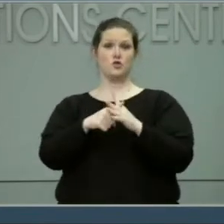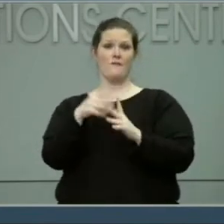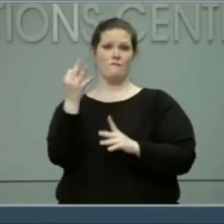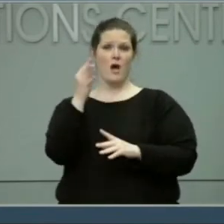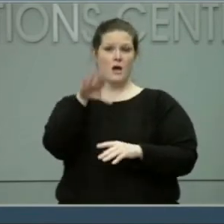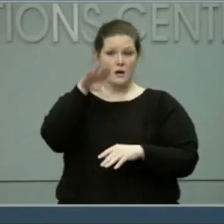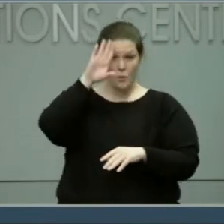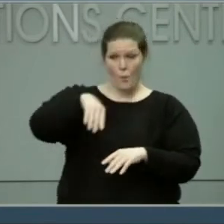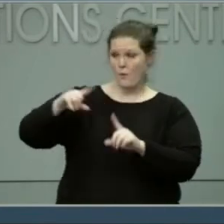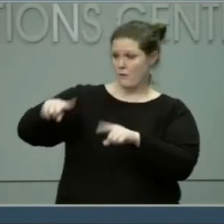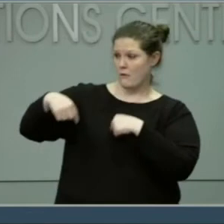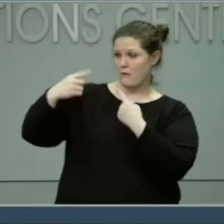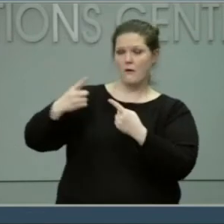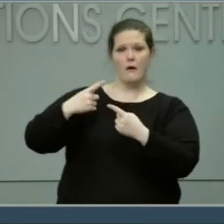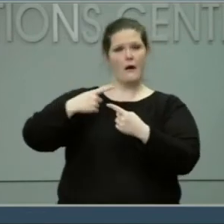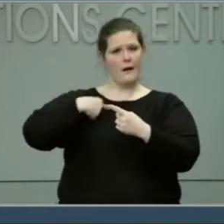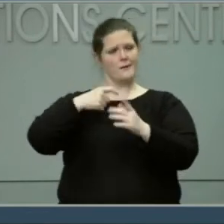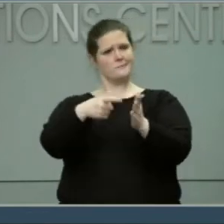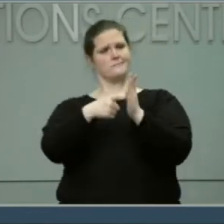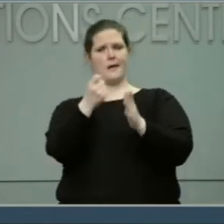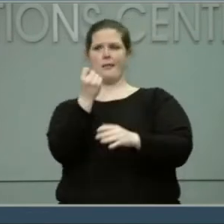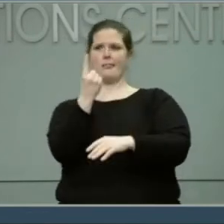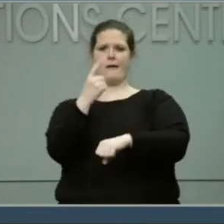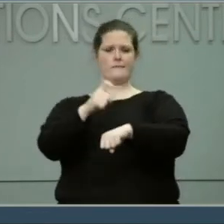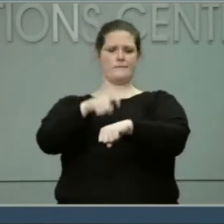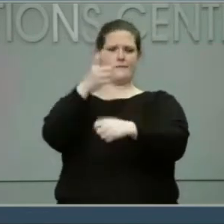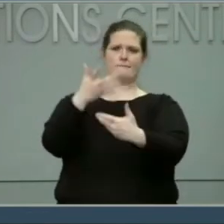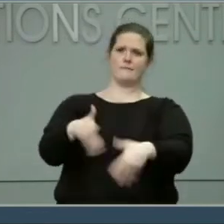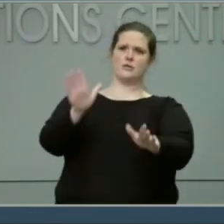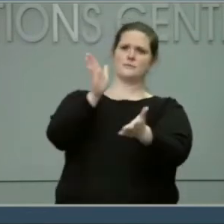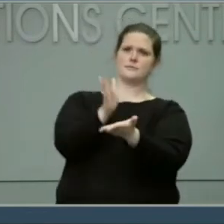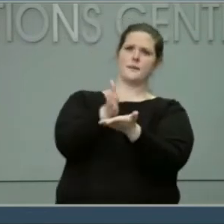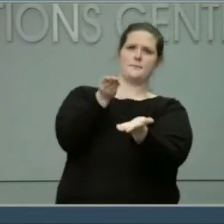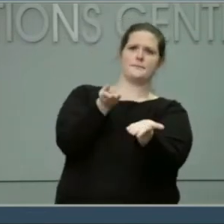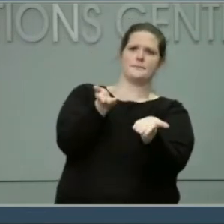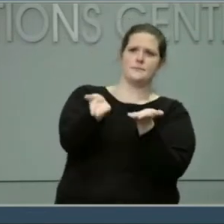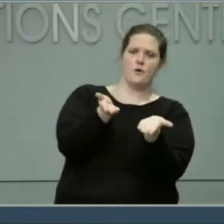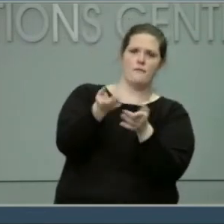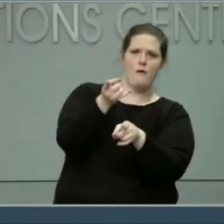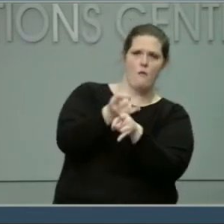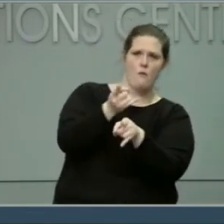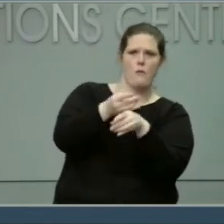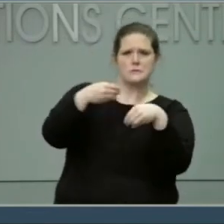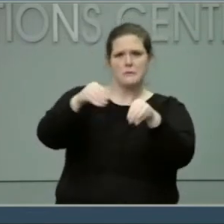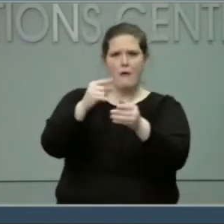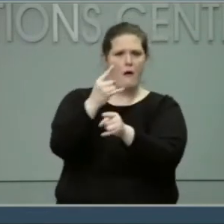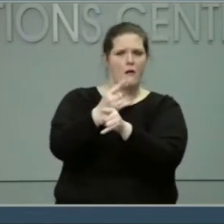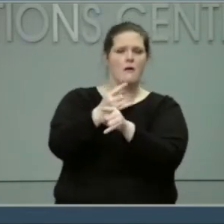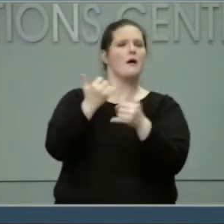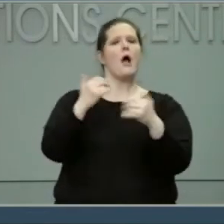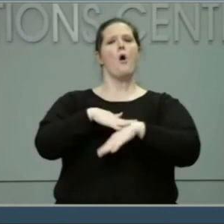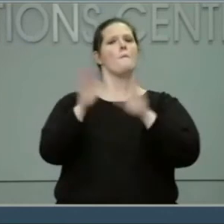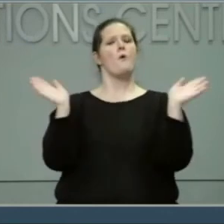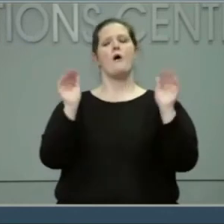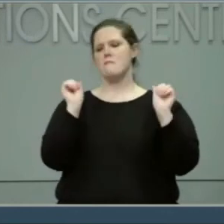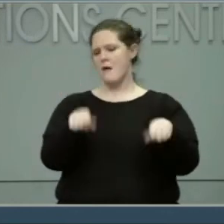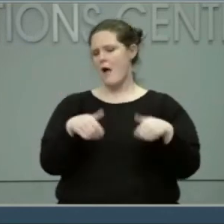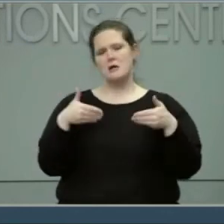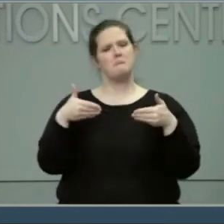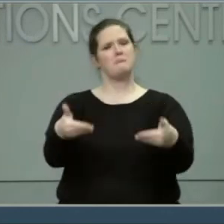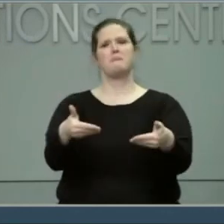alcohol consumption. And finally, the mass gathering limit, which covers other kinds of gatherings that are not laid out in